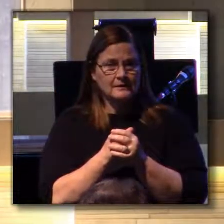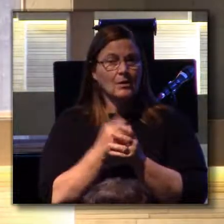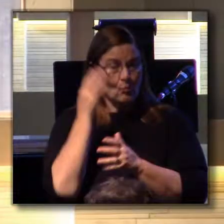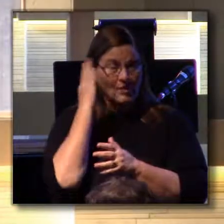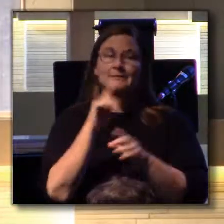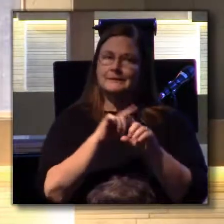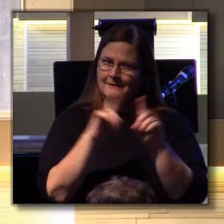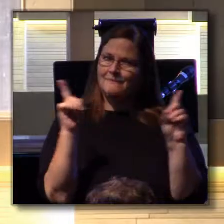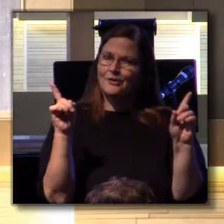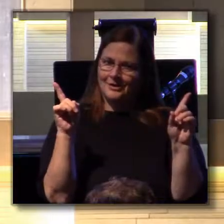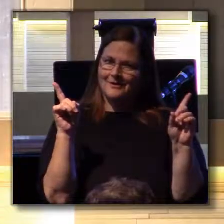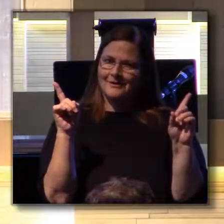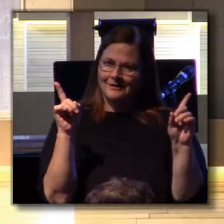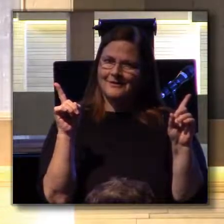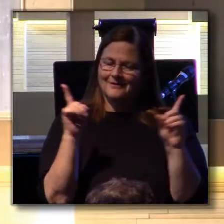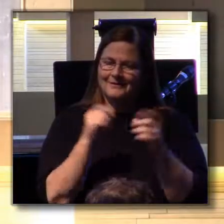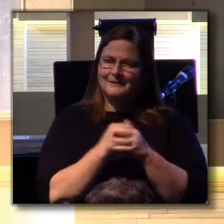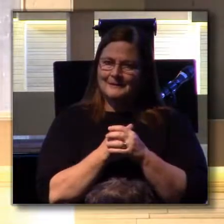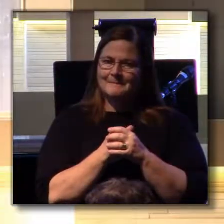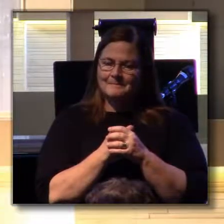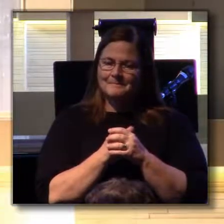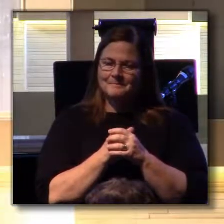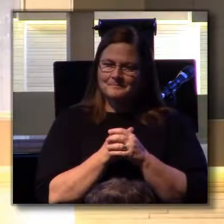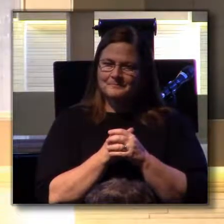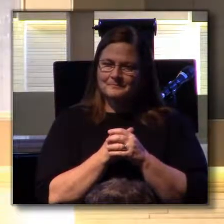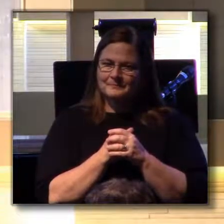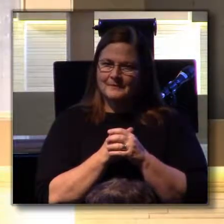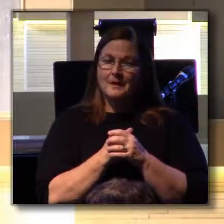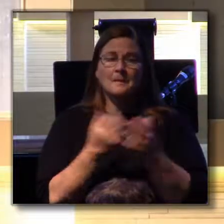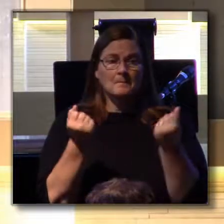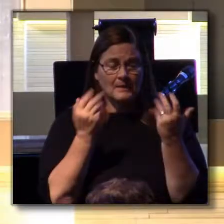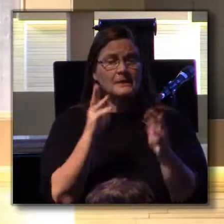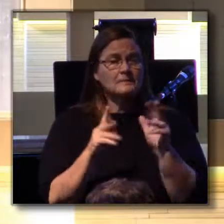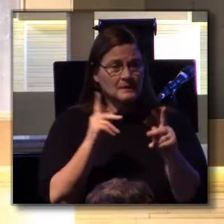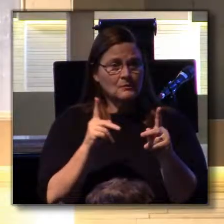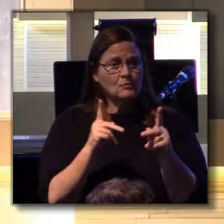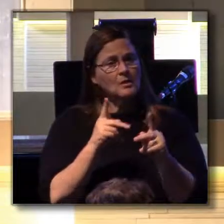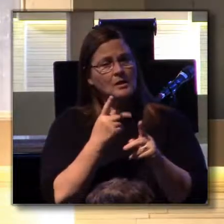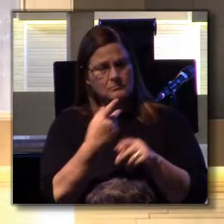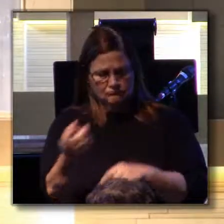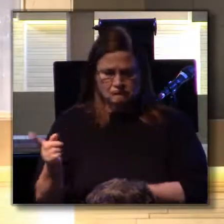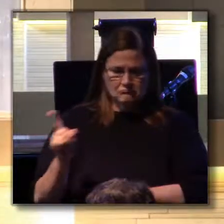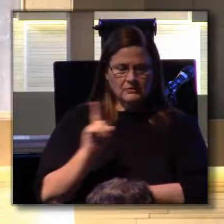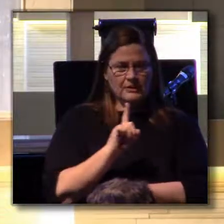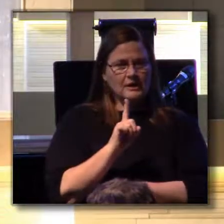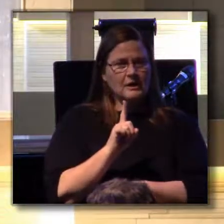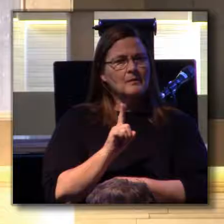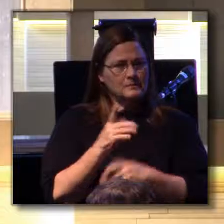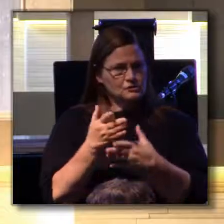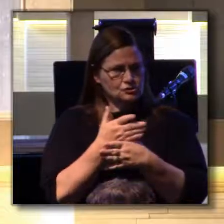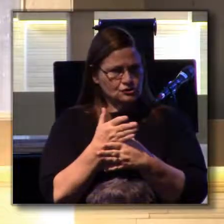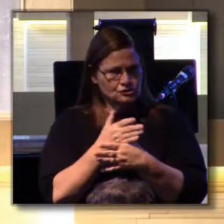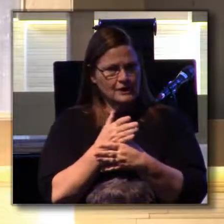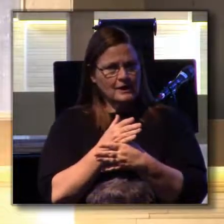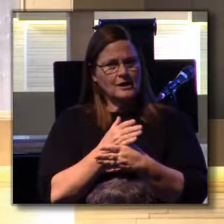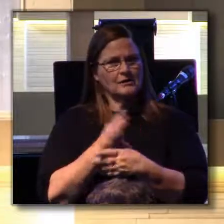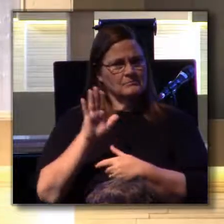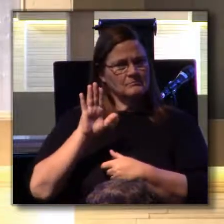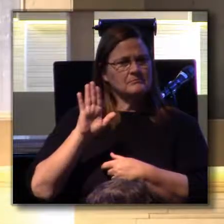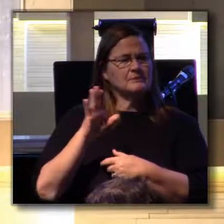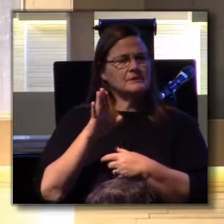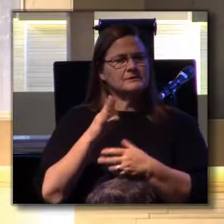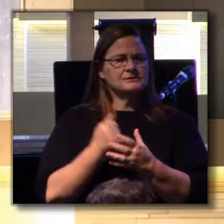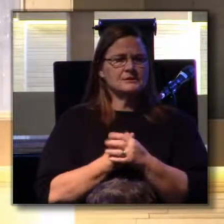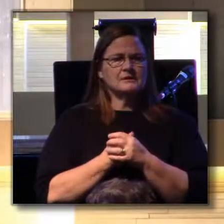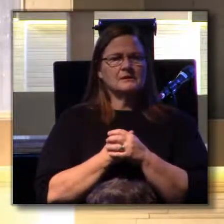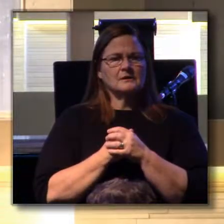that regard. I'm sure many people will get up and share the profound impact that this man had on their lives, especially in the